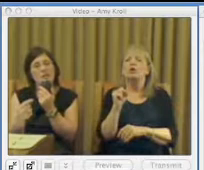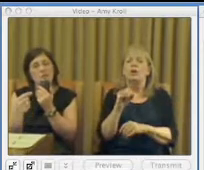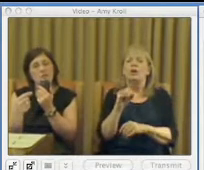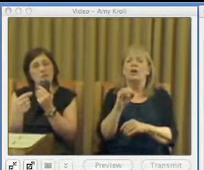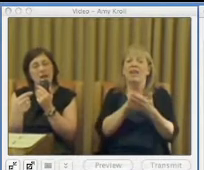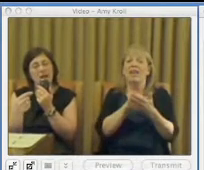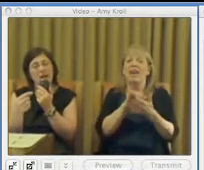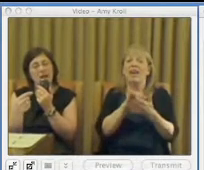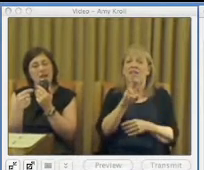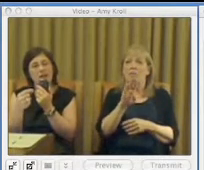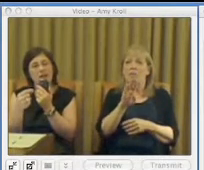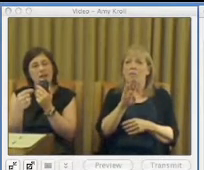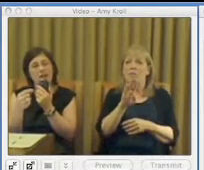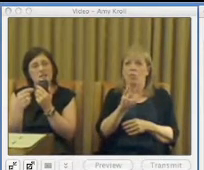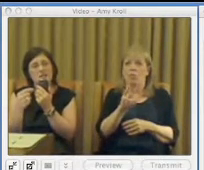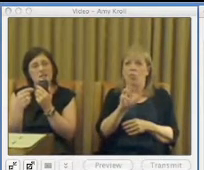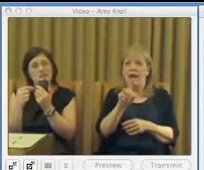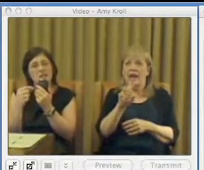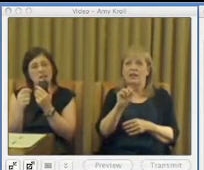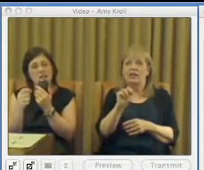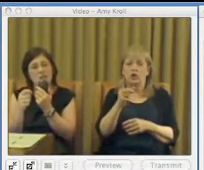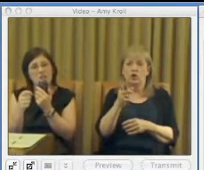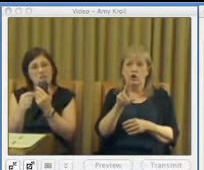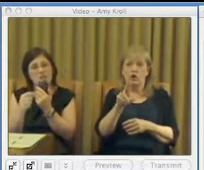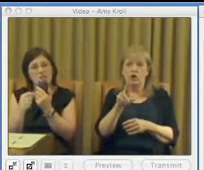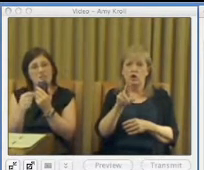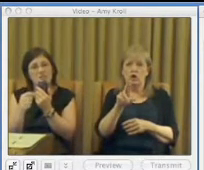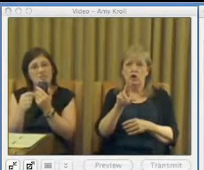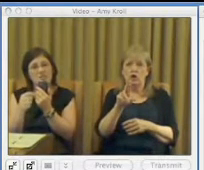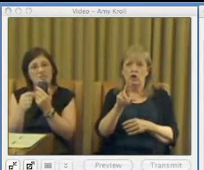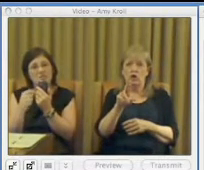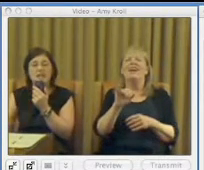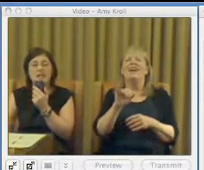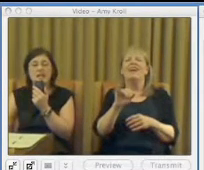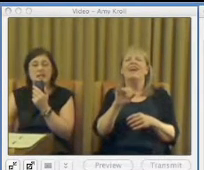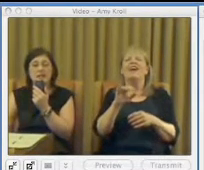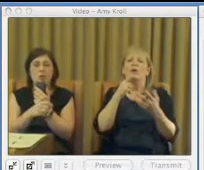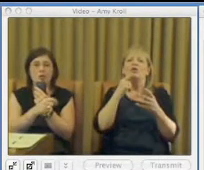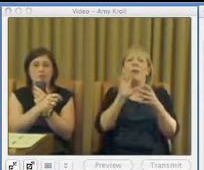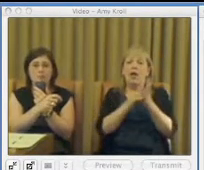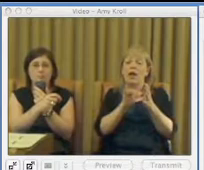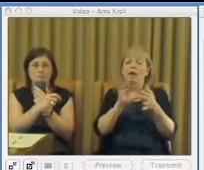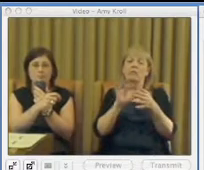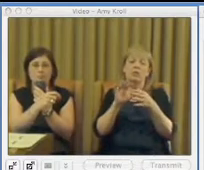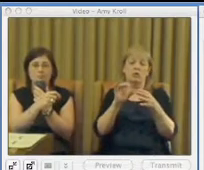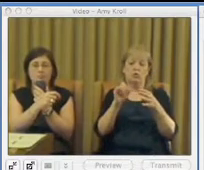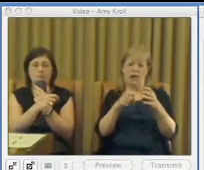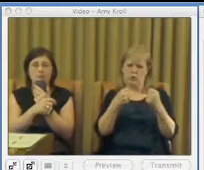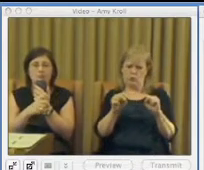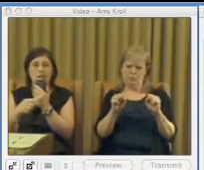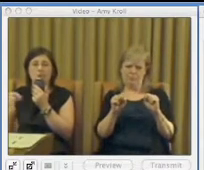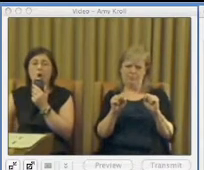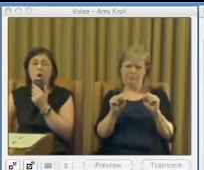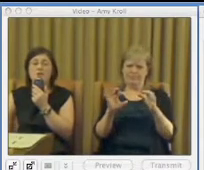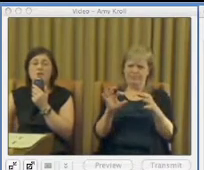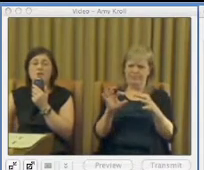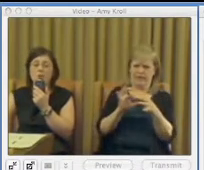So Cecilia Bardenshire talks about the fact that interpreters are coordinating the talk,